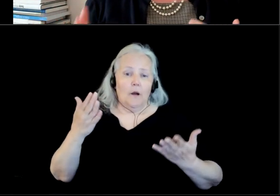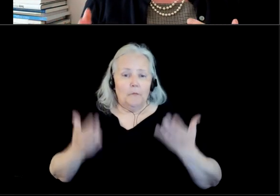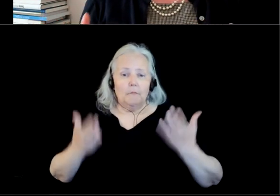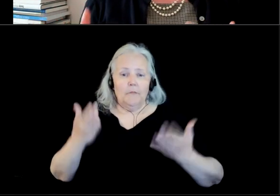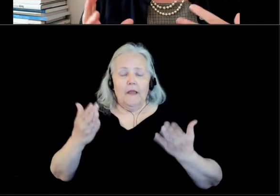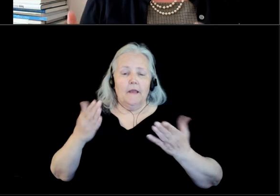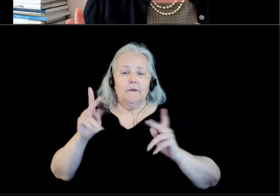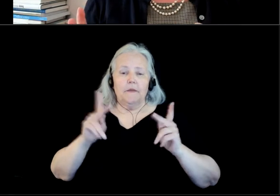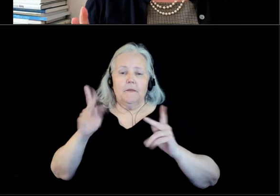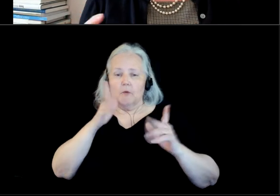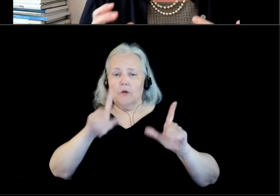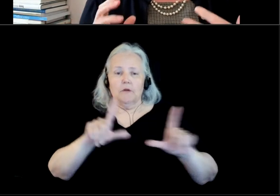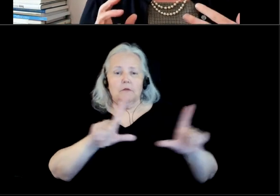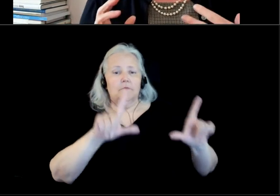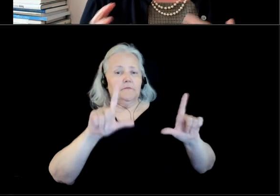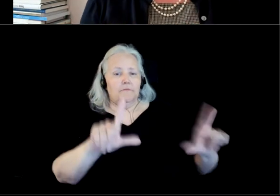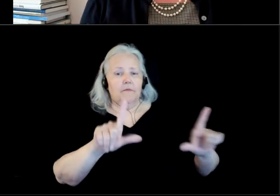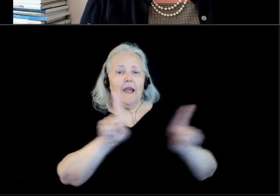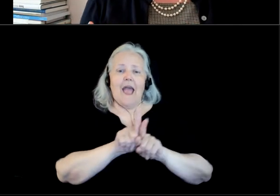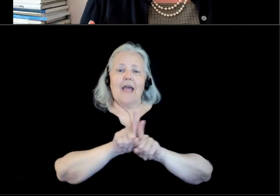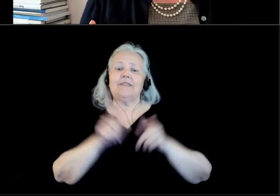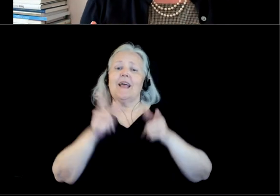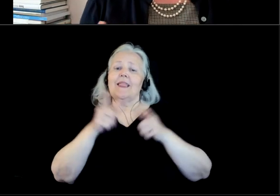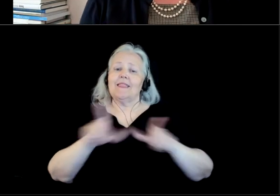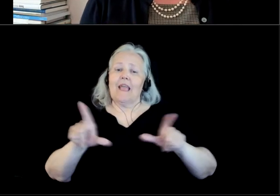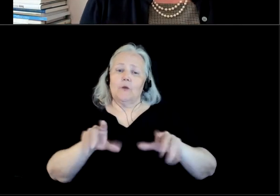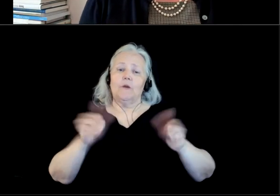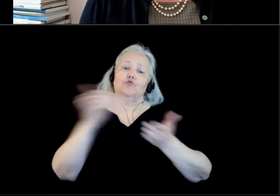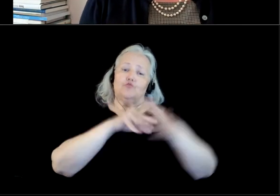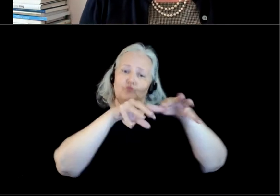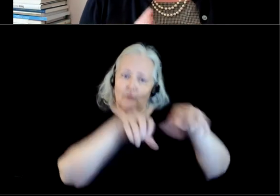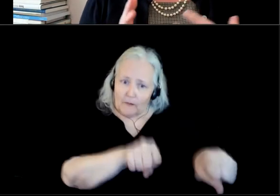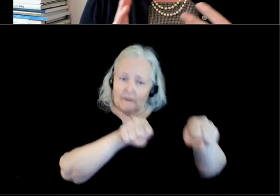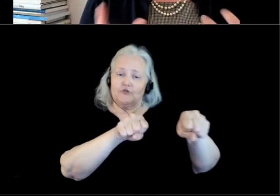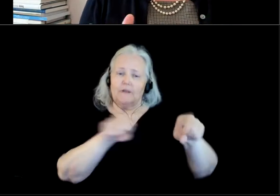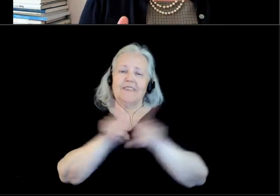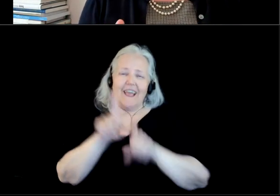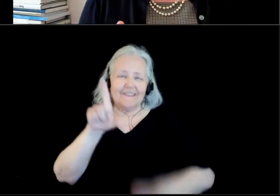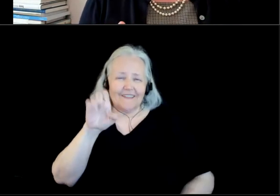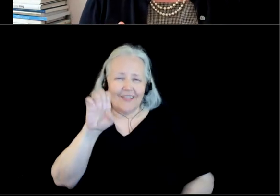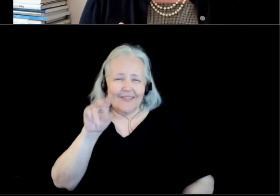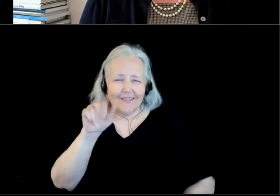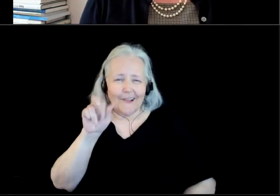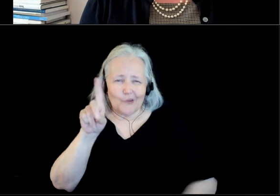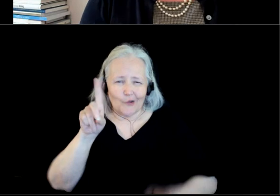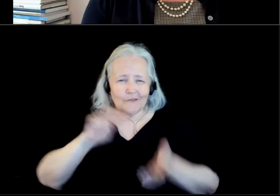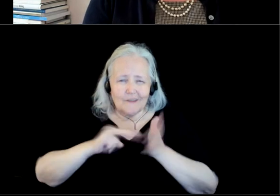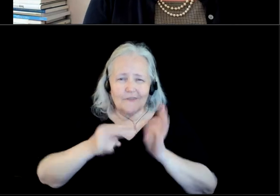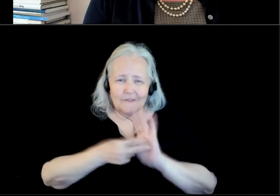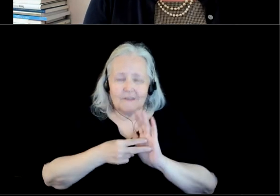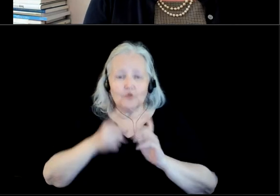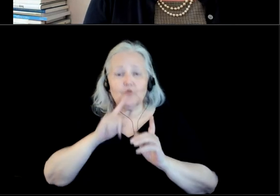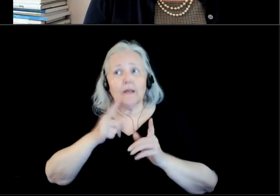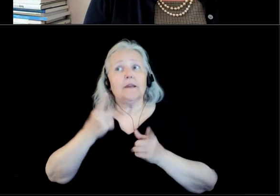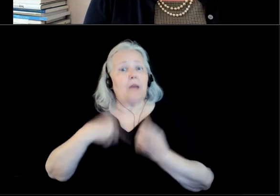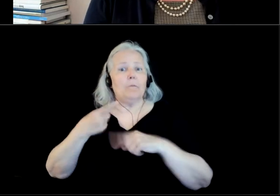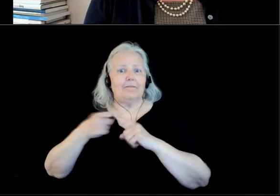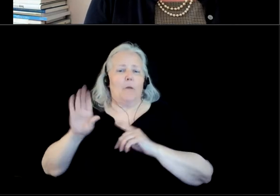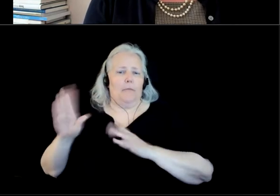as language reclamation, as Wes Leonard defines it, really driven by community's agenda.